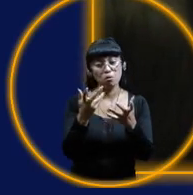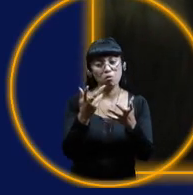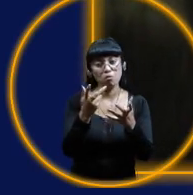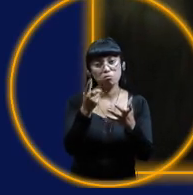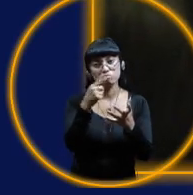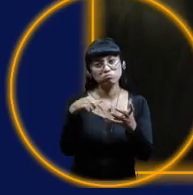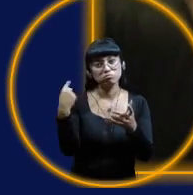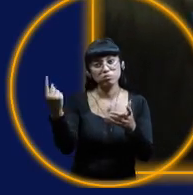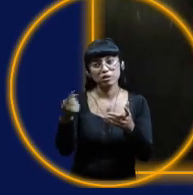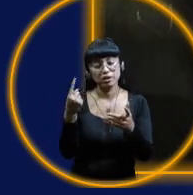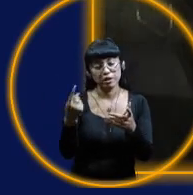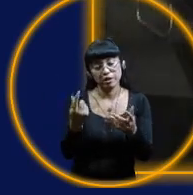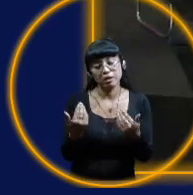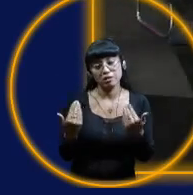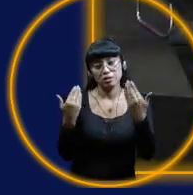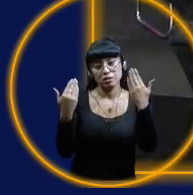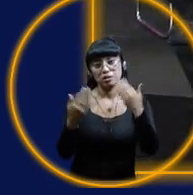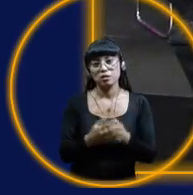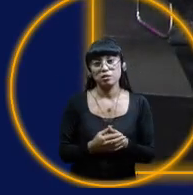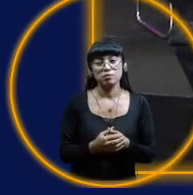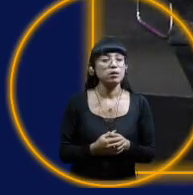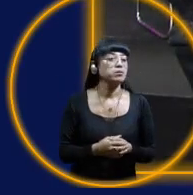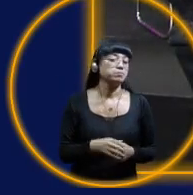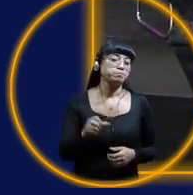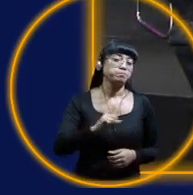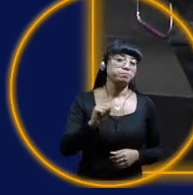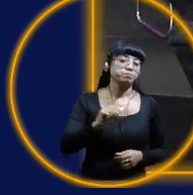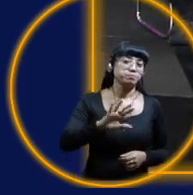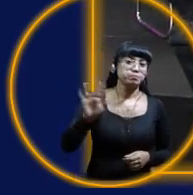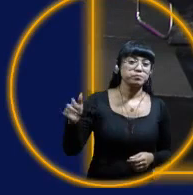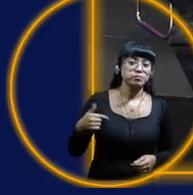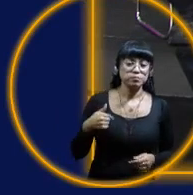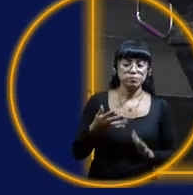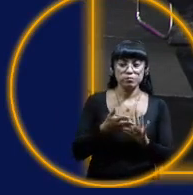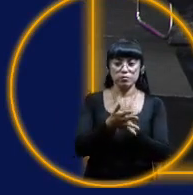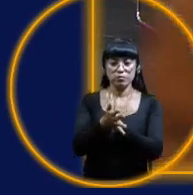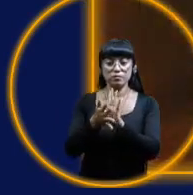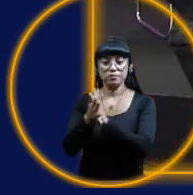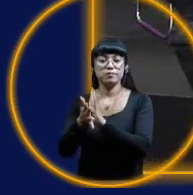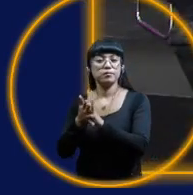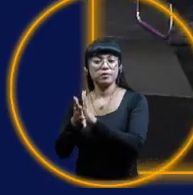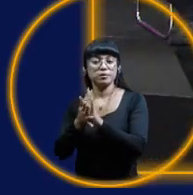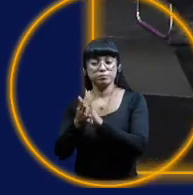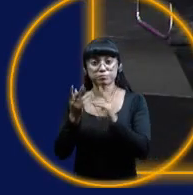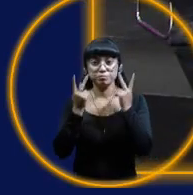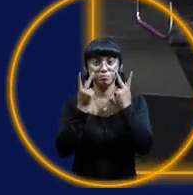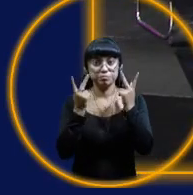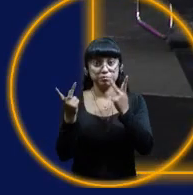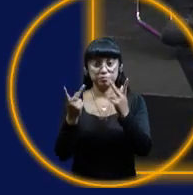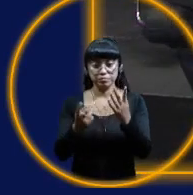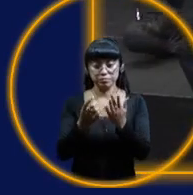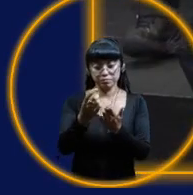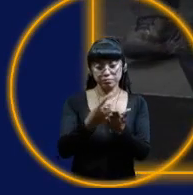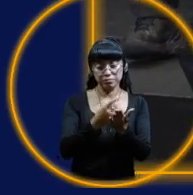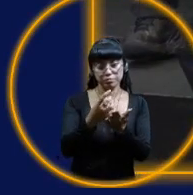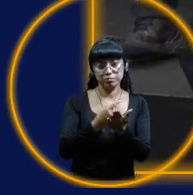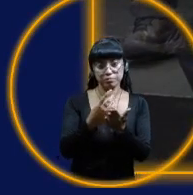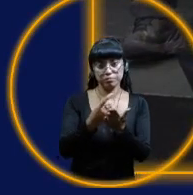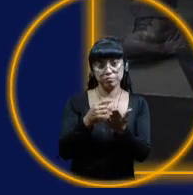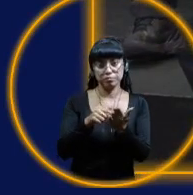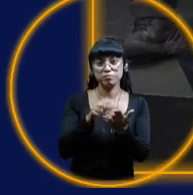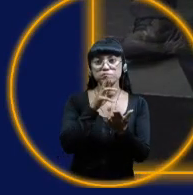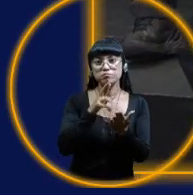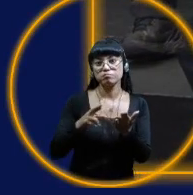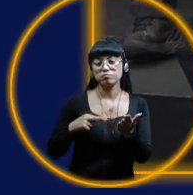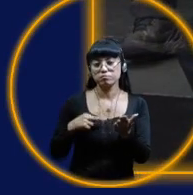you. Sure. Yeah. So I would say, look at the comments that you get on your work. If